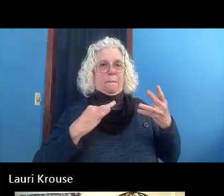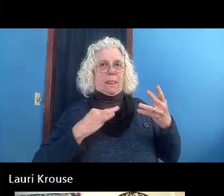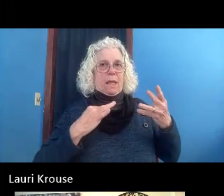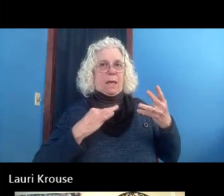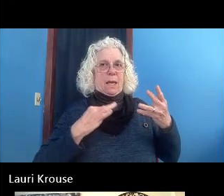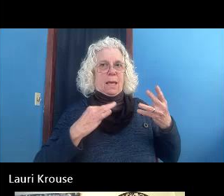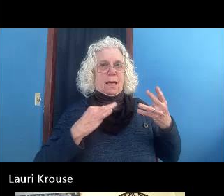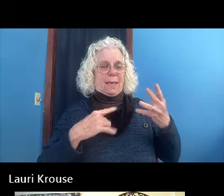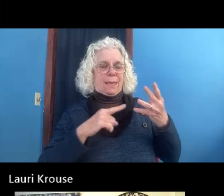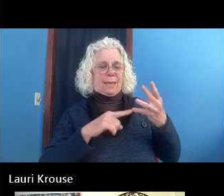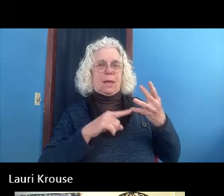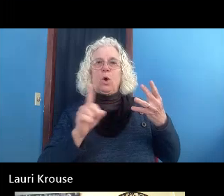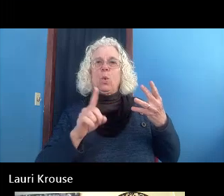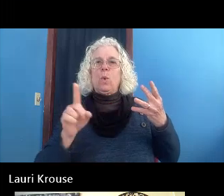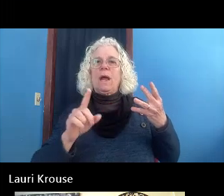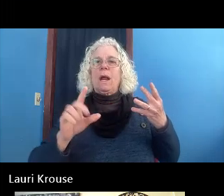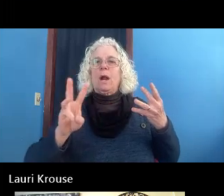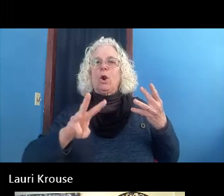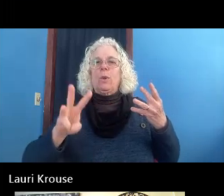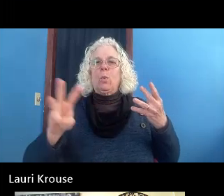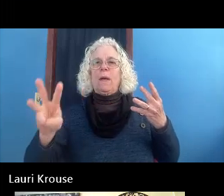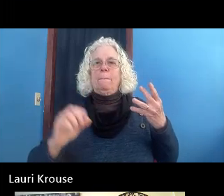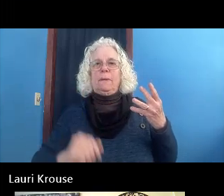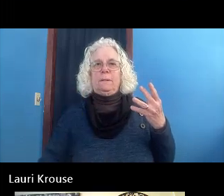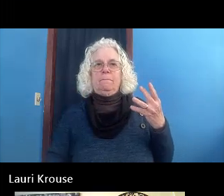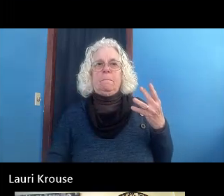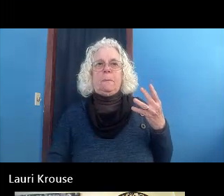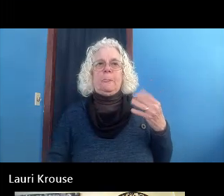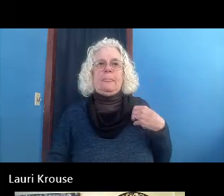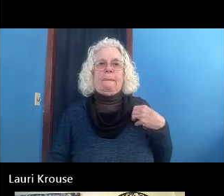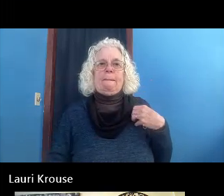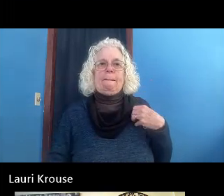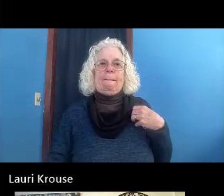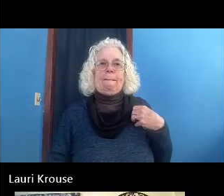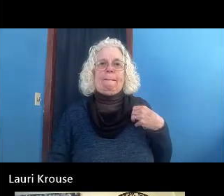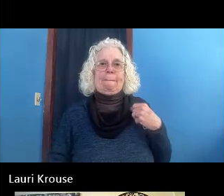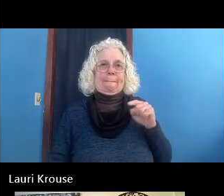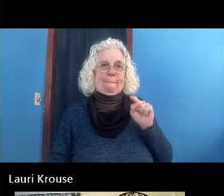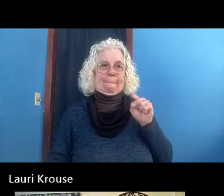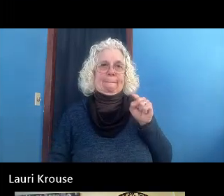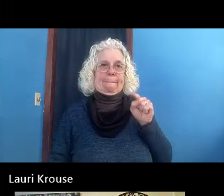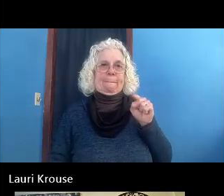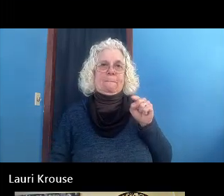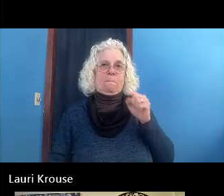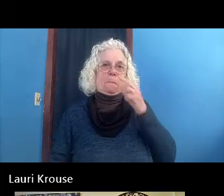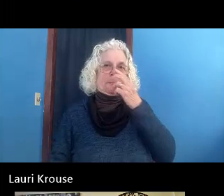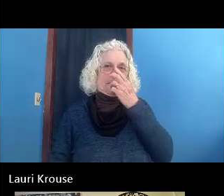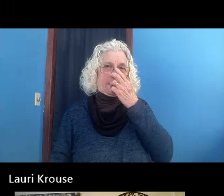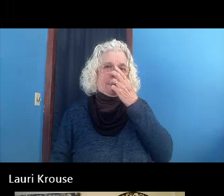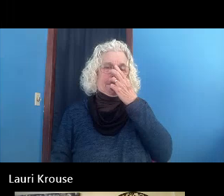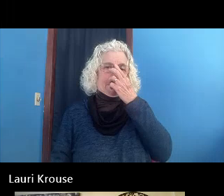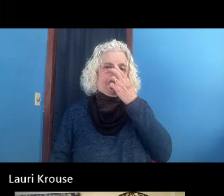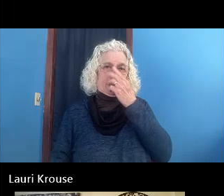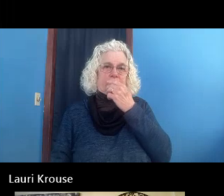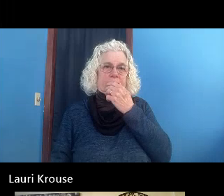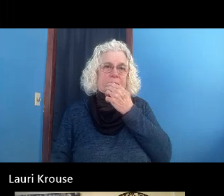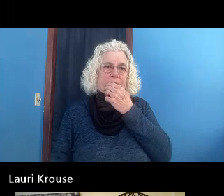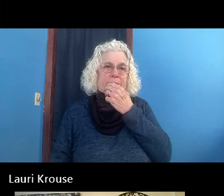on our website. So, to give you a clear and engaging explanation on, how this